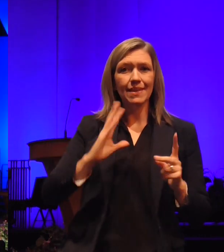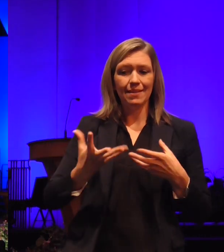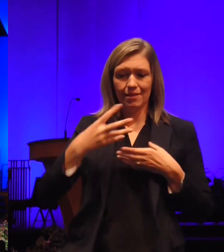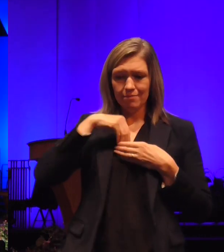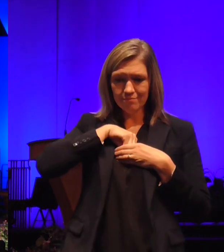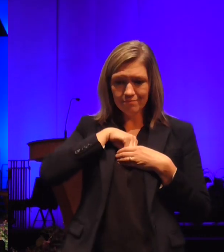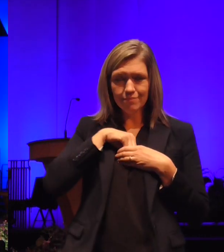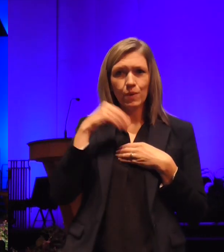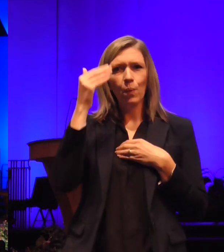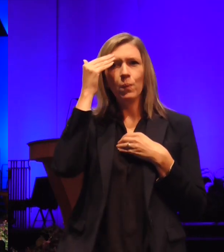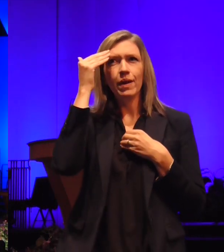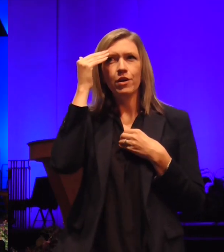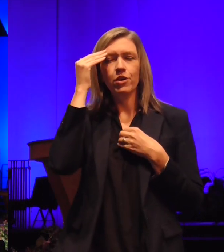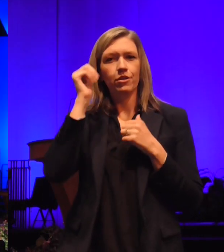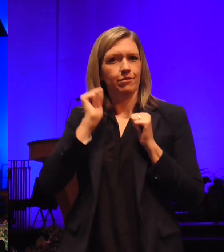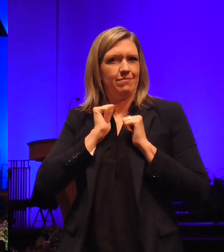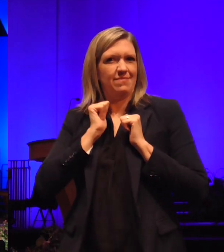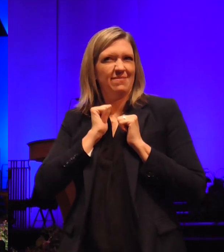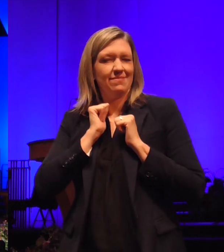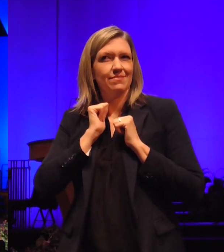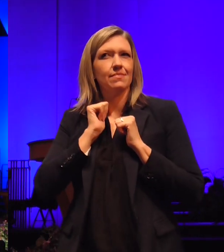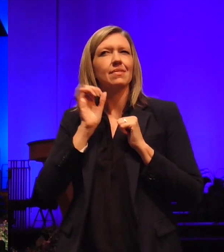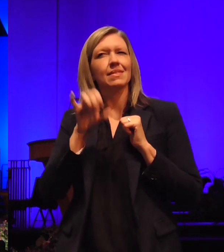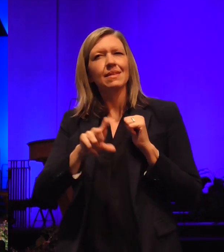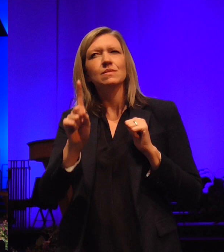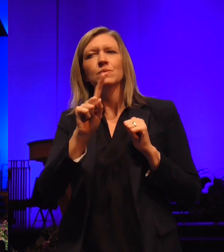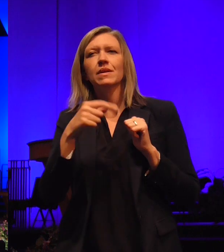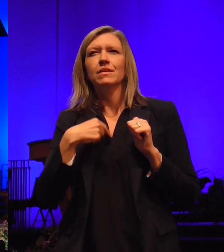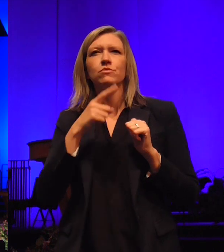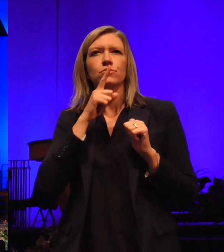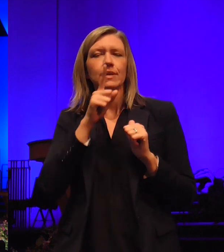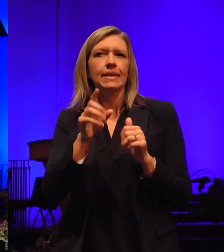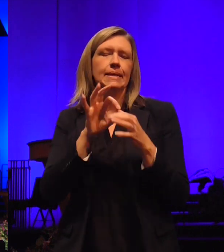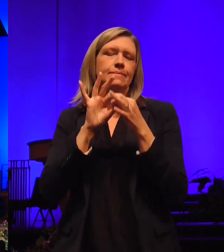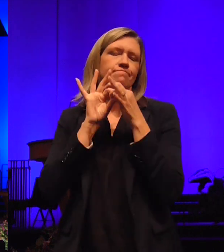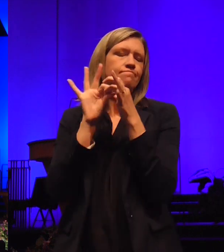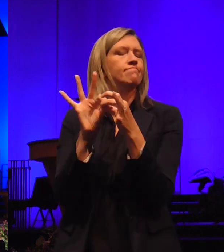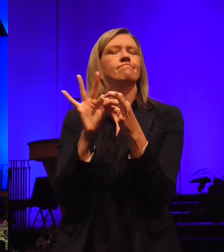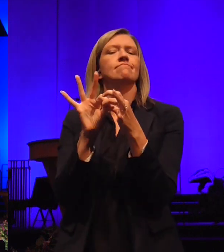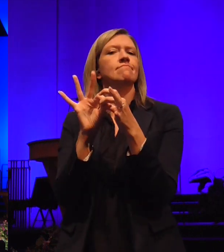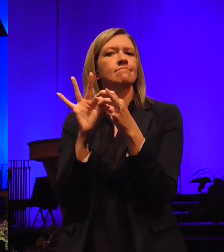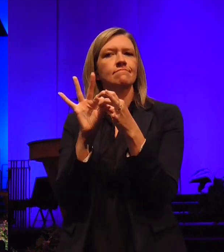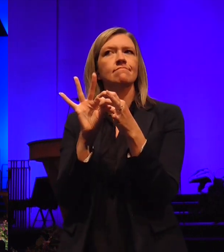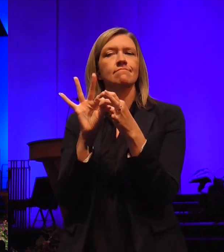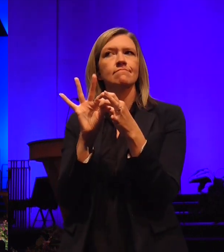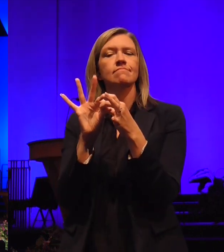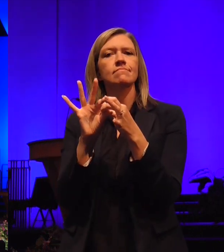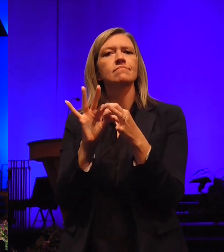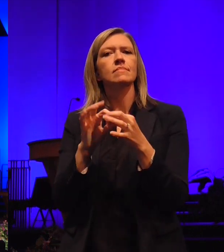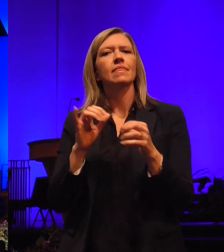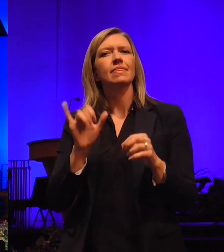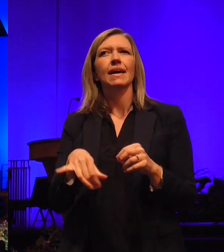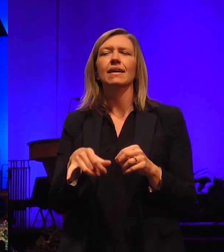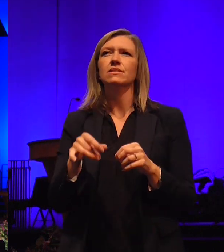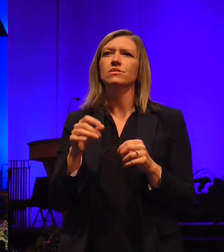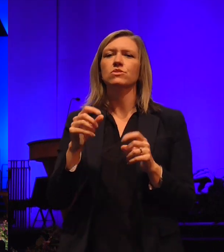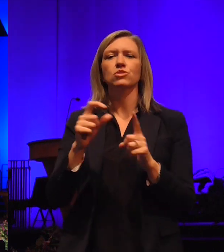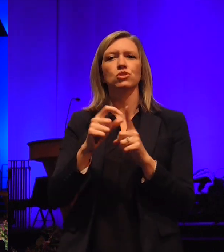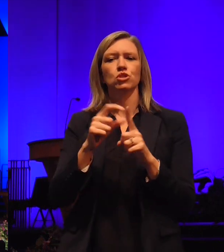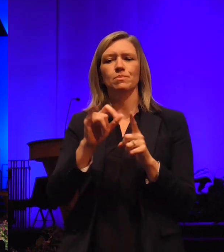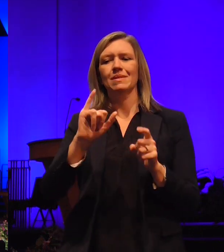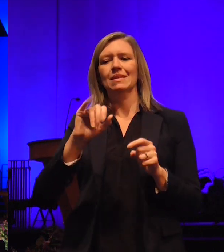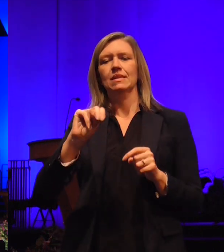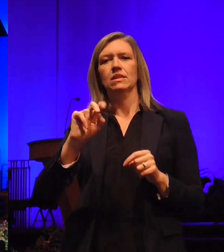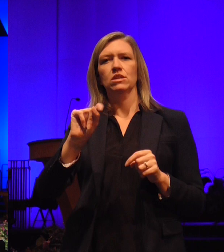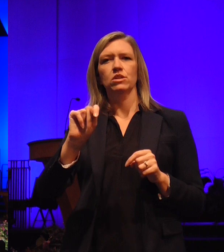of itself in me. It's where I make that real connection. And you know, we throw around that term introvert